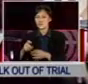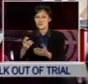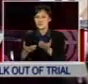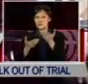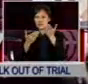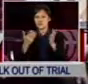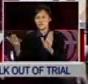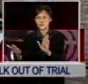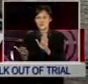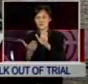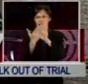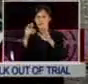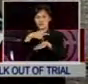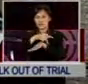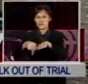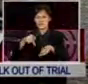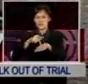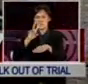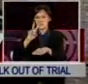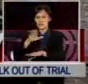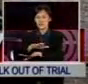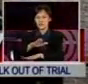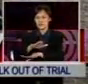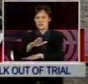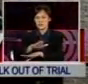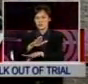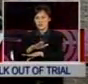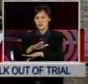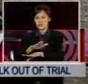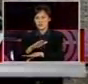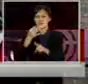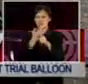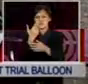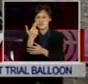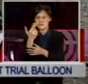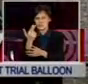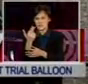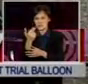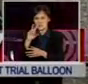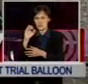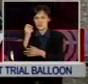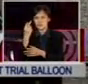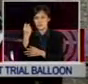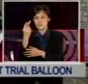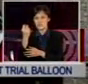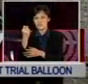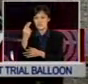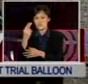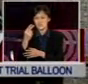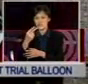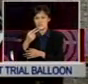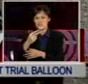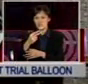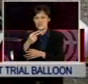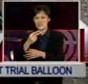before the Senate of the Philippines at 2 o'clock in the afternoon on the 13th day of February 2012. So this is later.